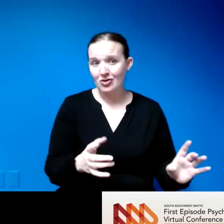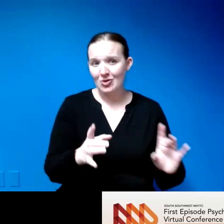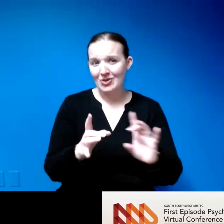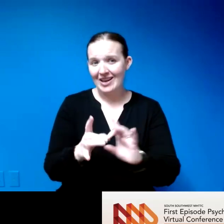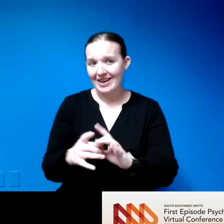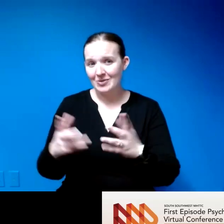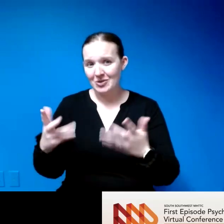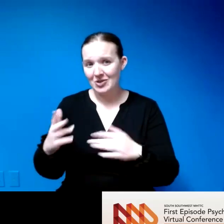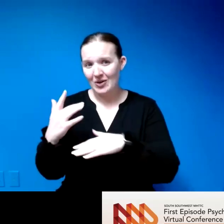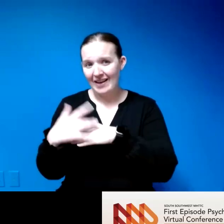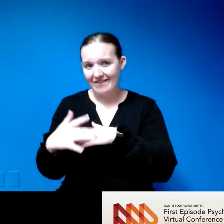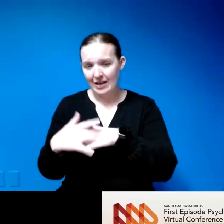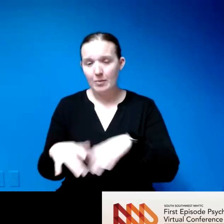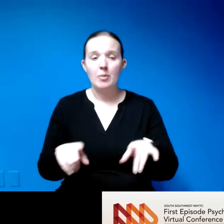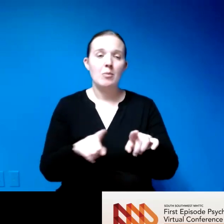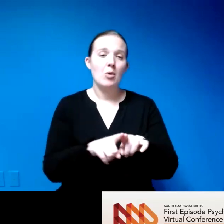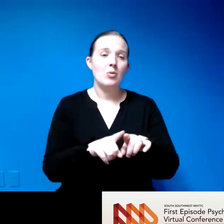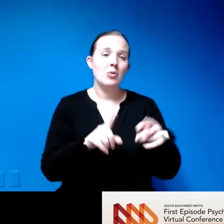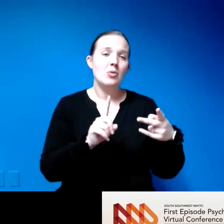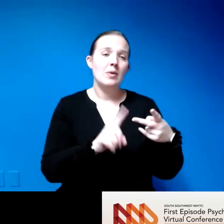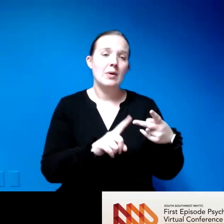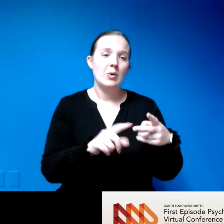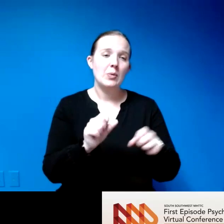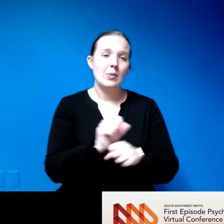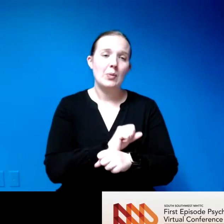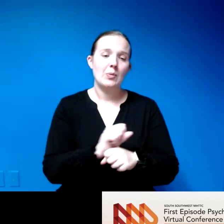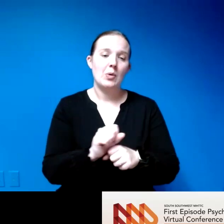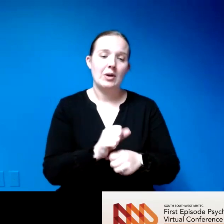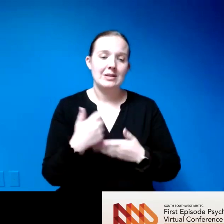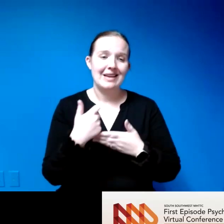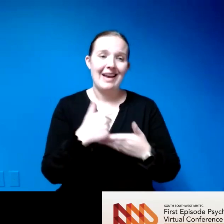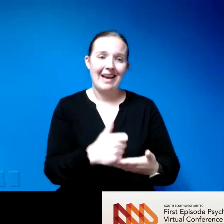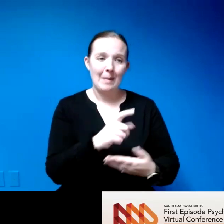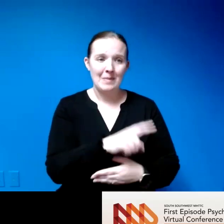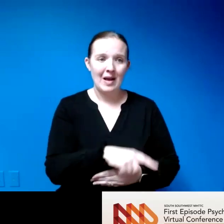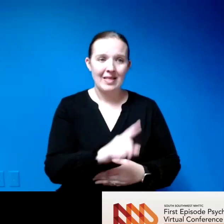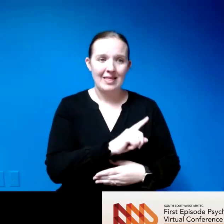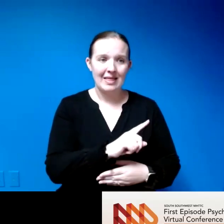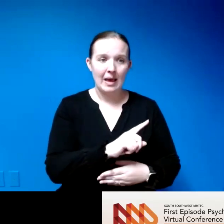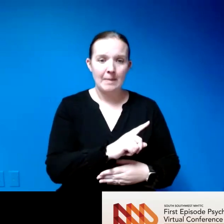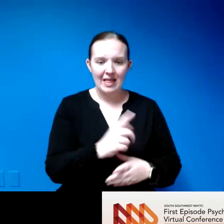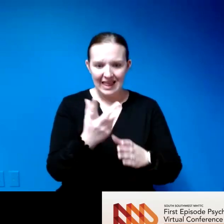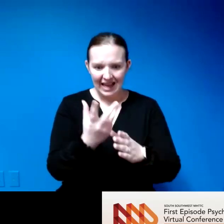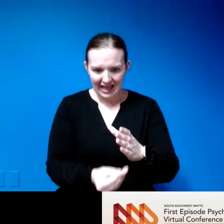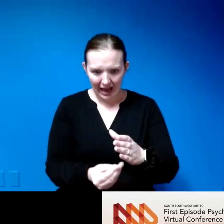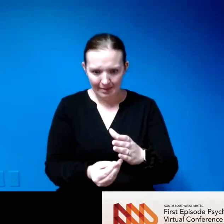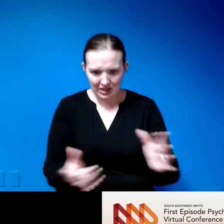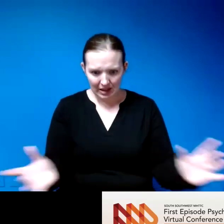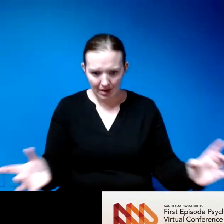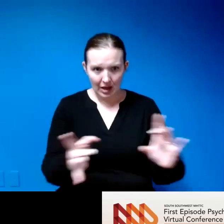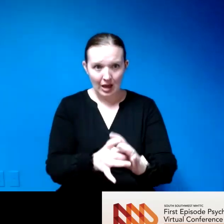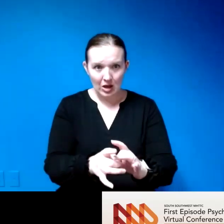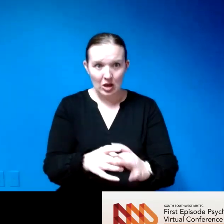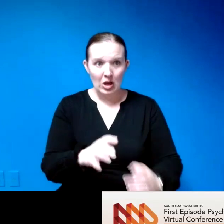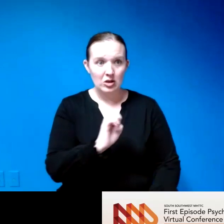already there. And then the second thing is really working on helping them to bridge those gaps. Have to go from epicenter